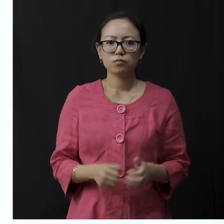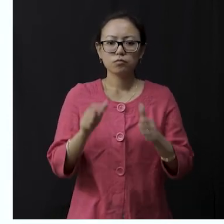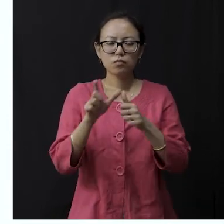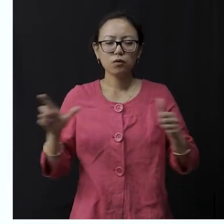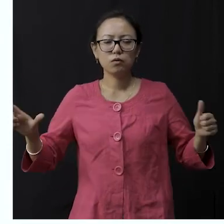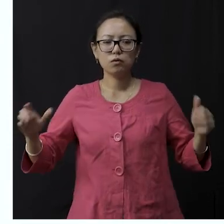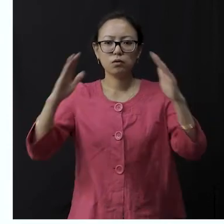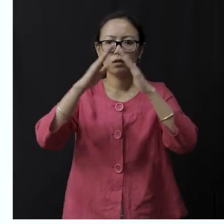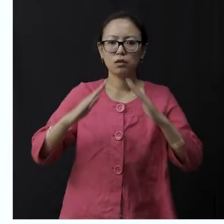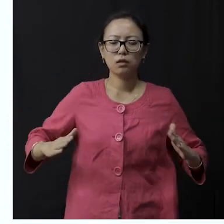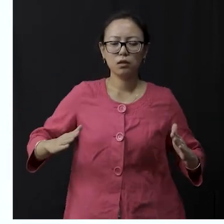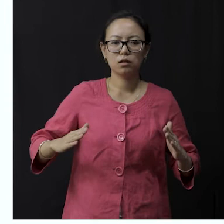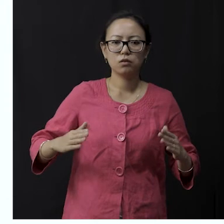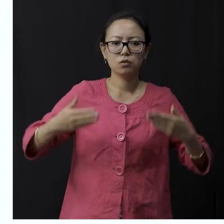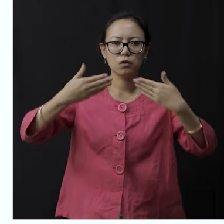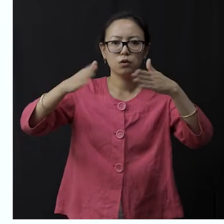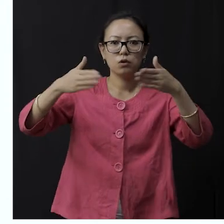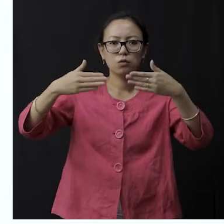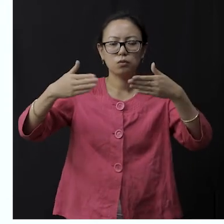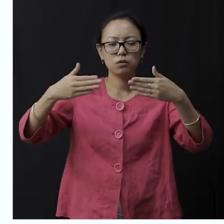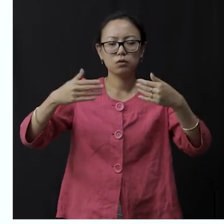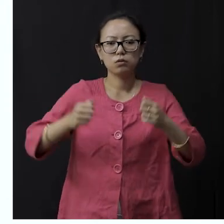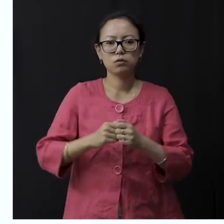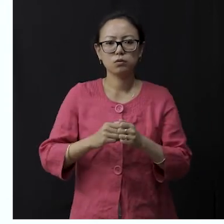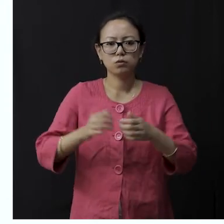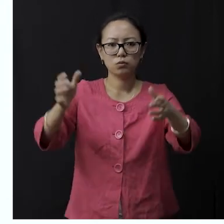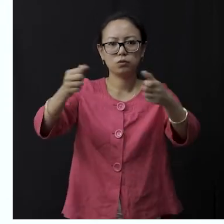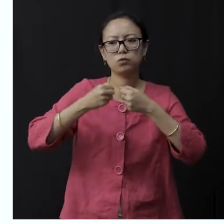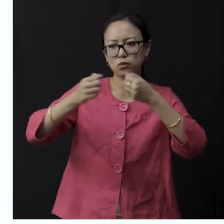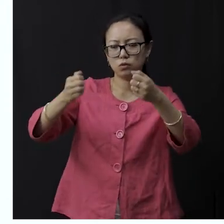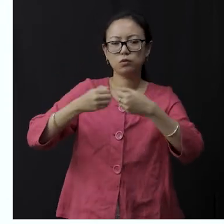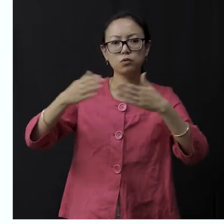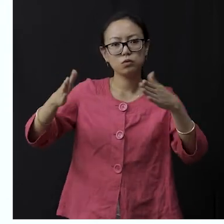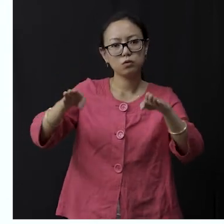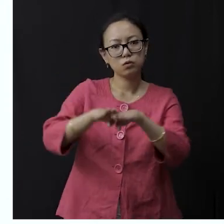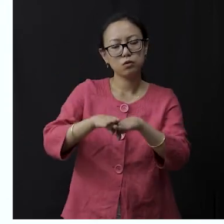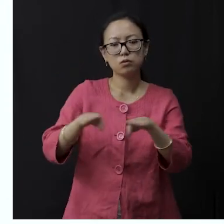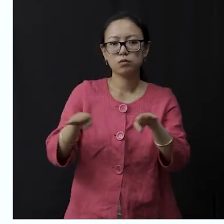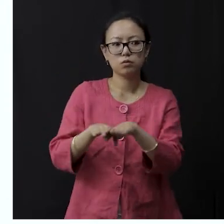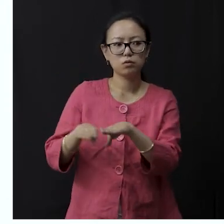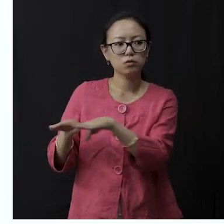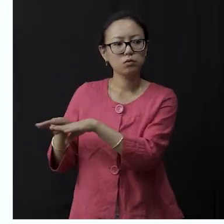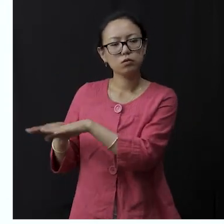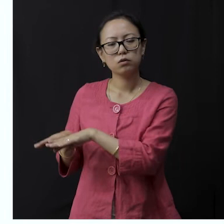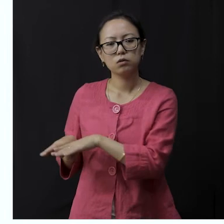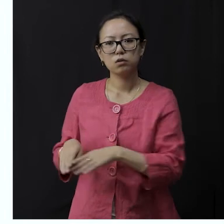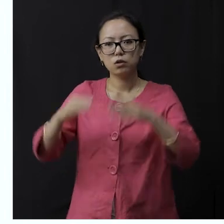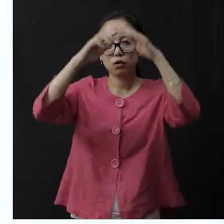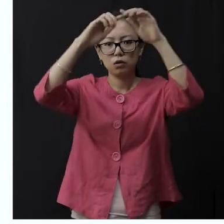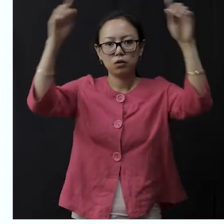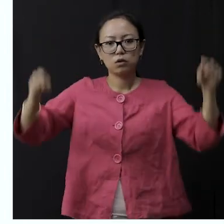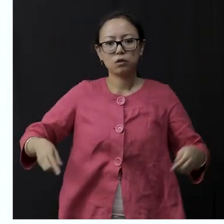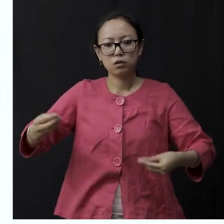we get ready to sleep, we close our doors, right? Now the shops are also closed at night because everyone will be sleeping. There will be no one